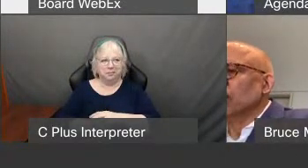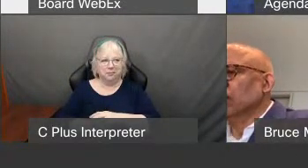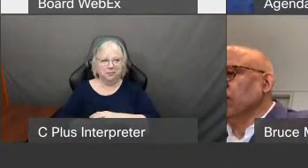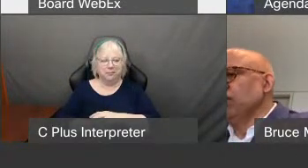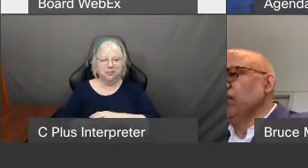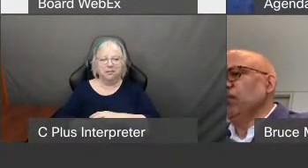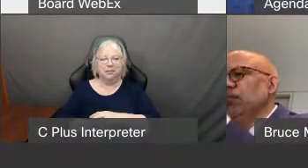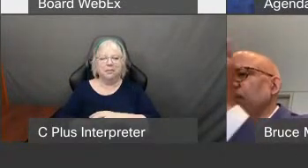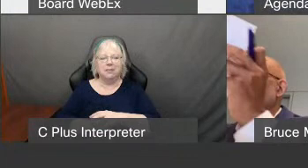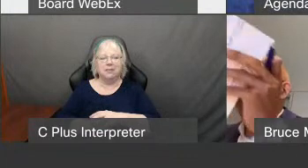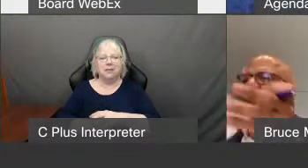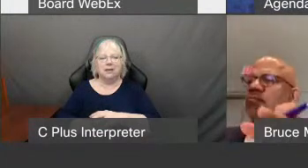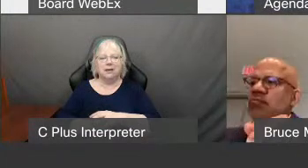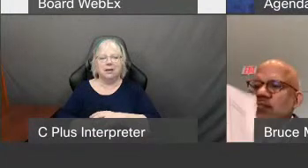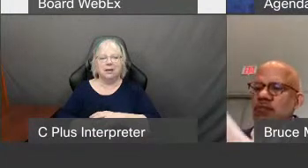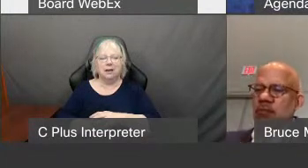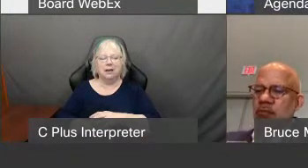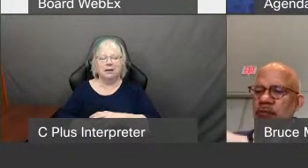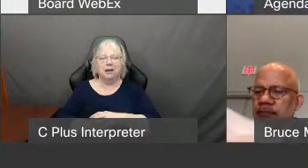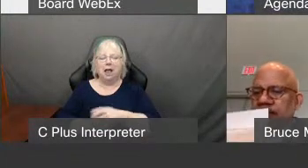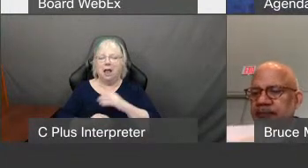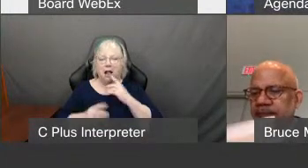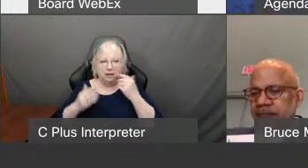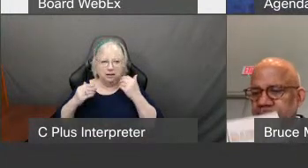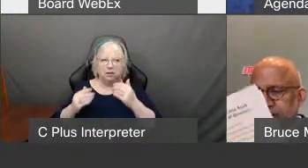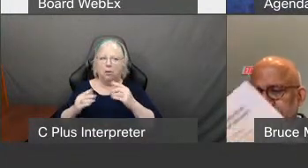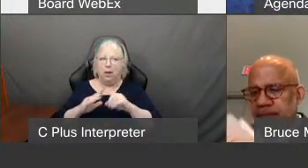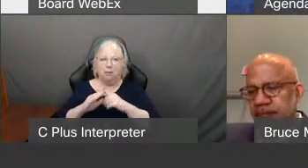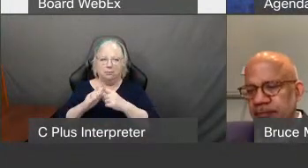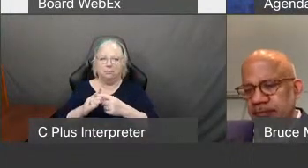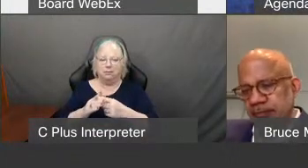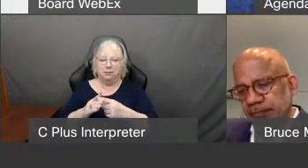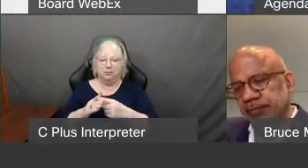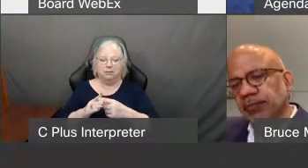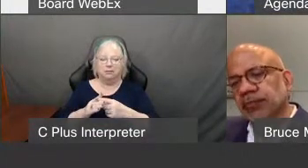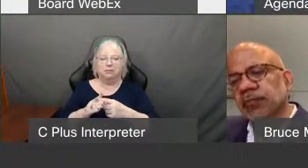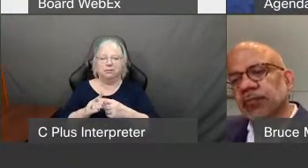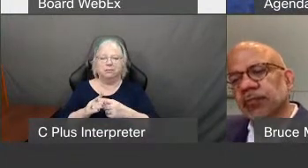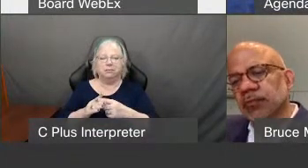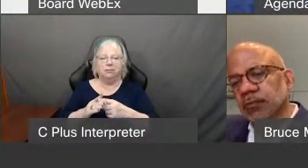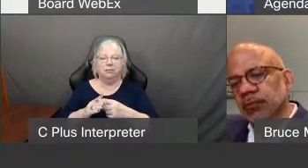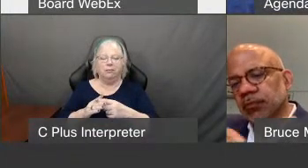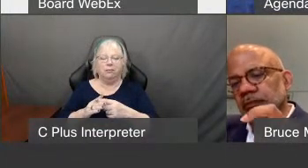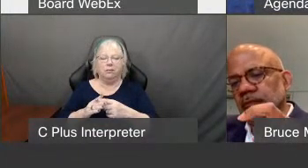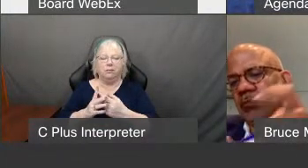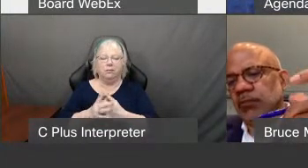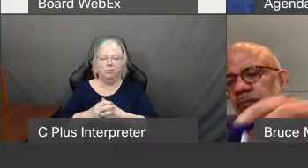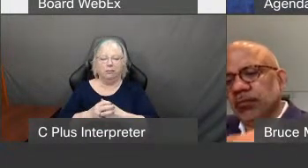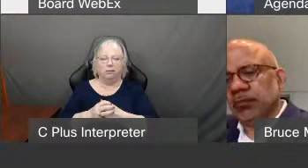like I said, I've got a few, but I'll just go ahead and jump into it. One of the things that